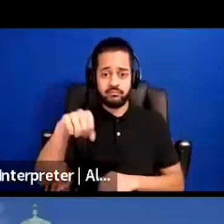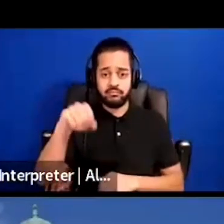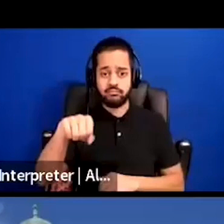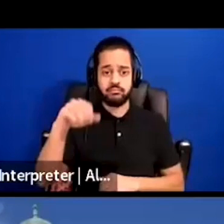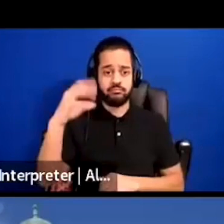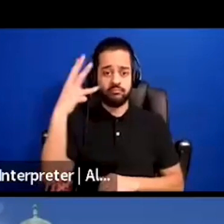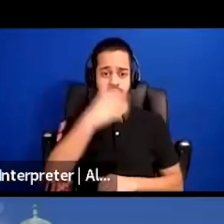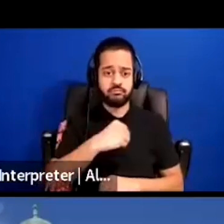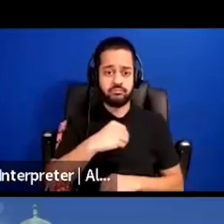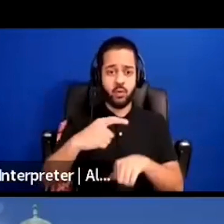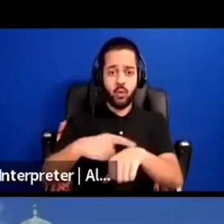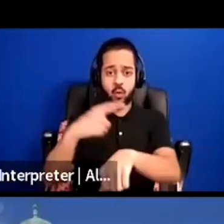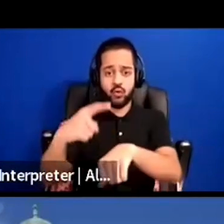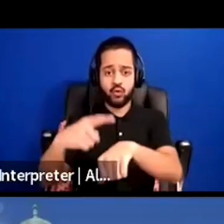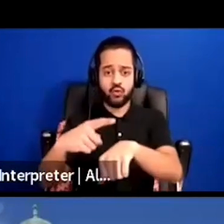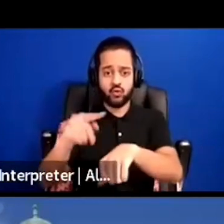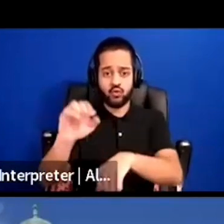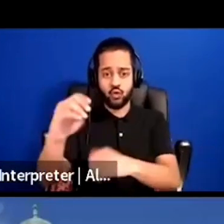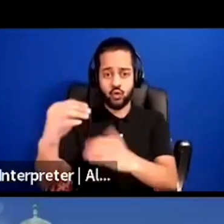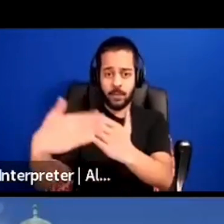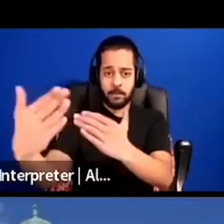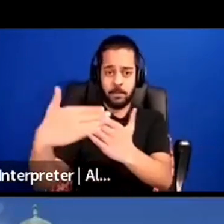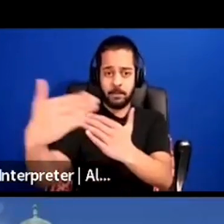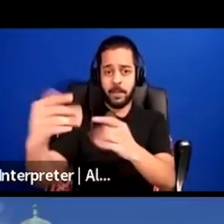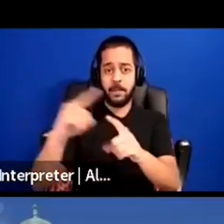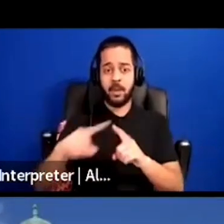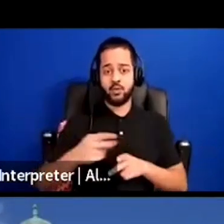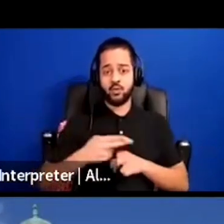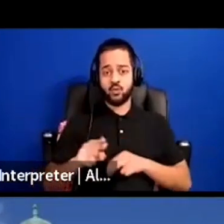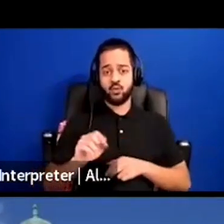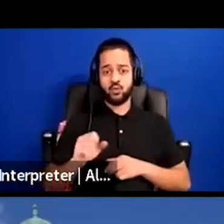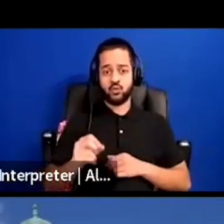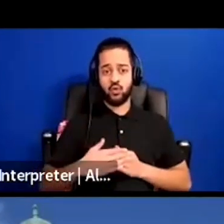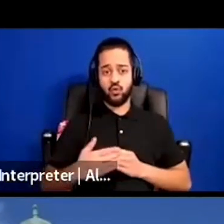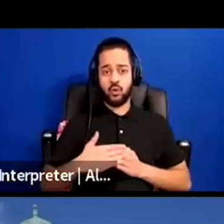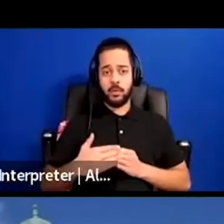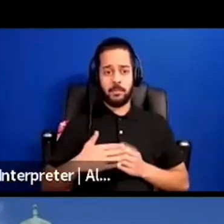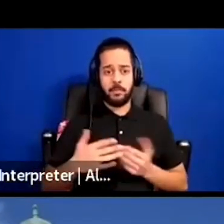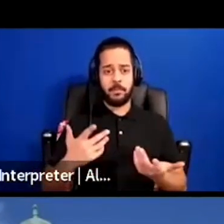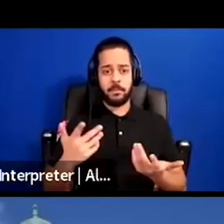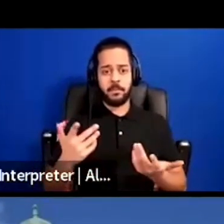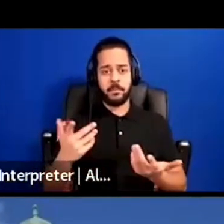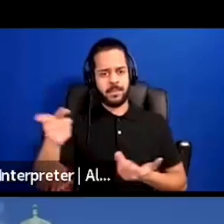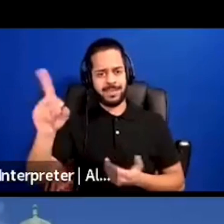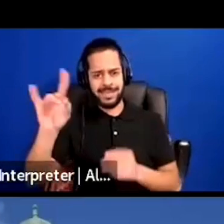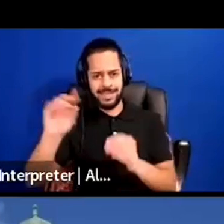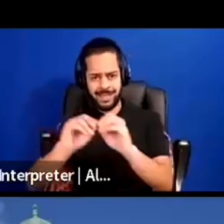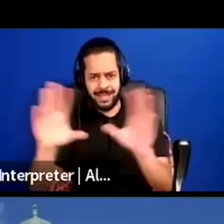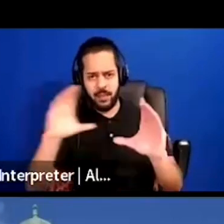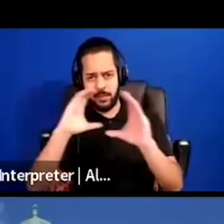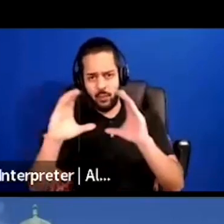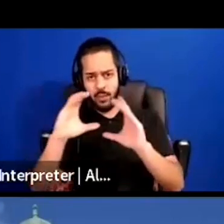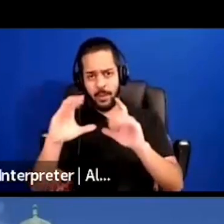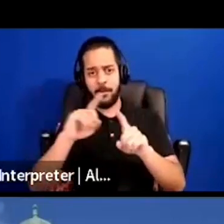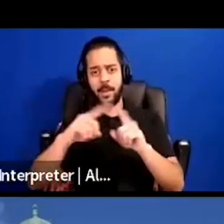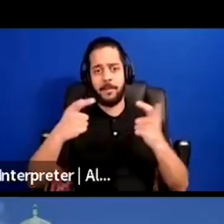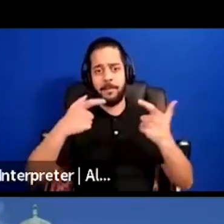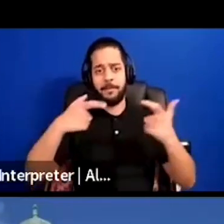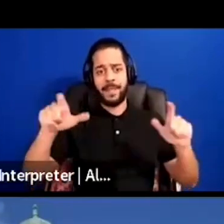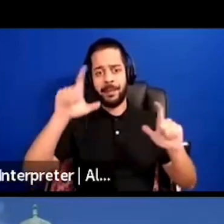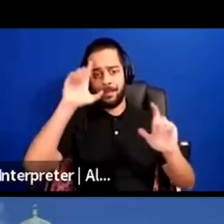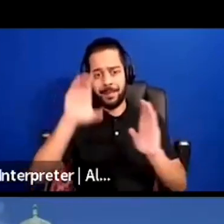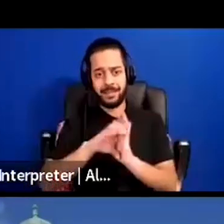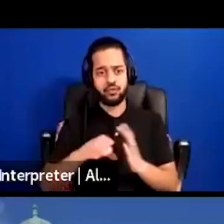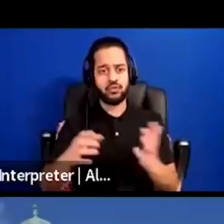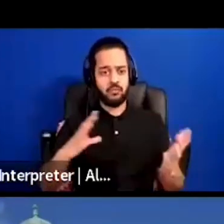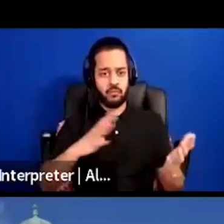term, short term. So she did communicate all of that, but the bigger conversation is, well, what's happening